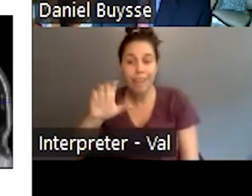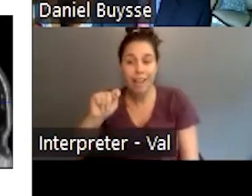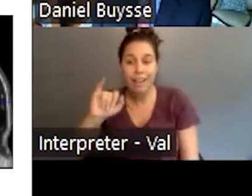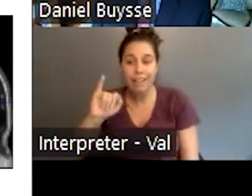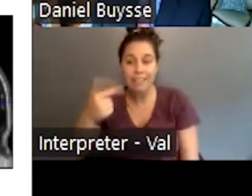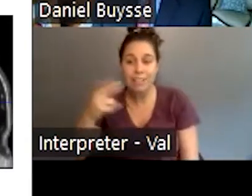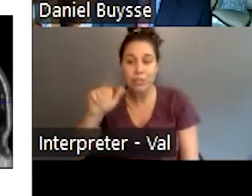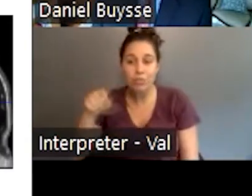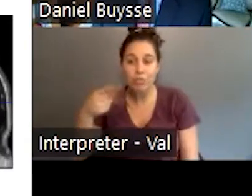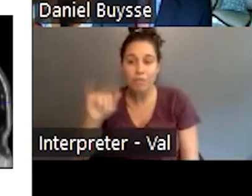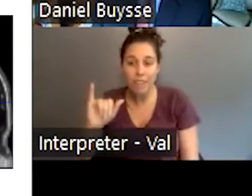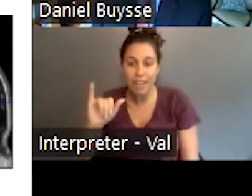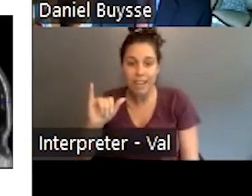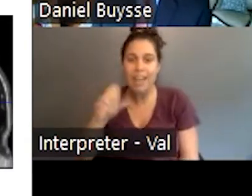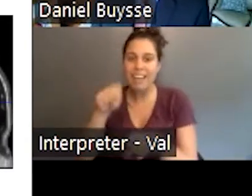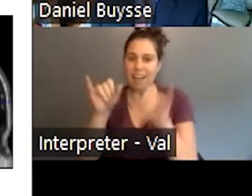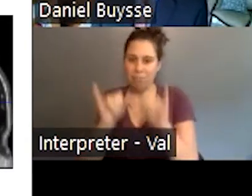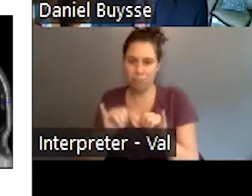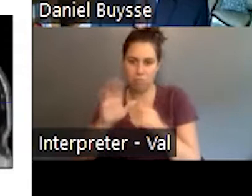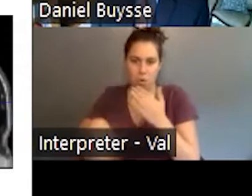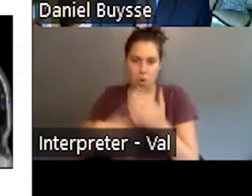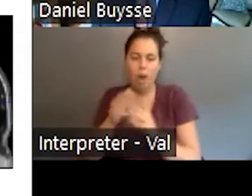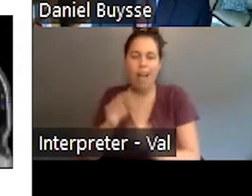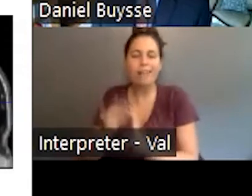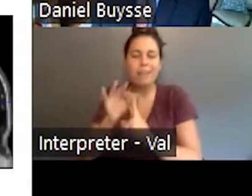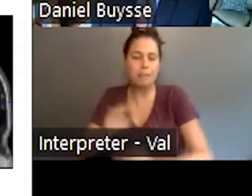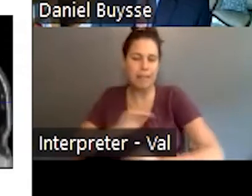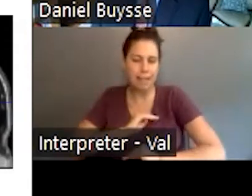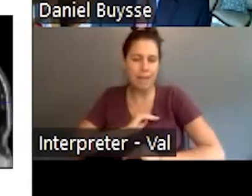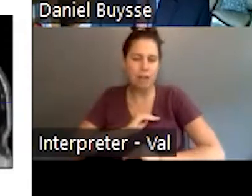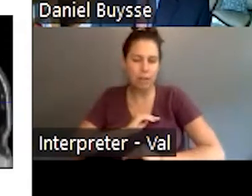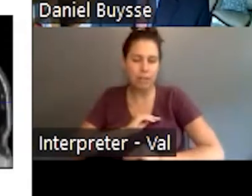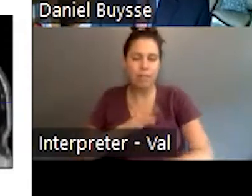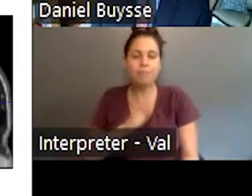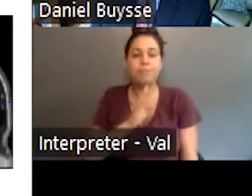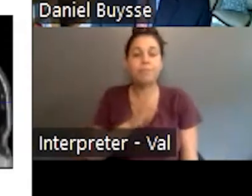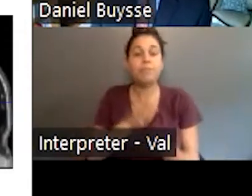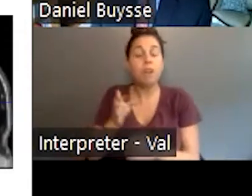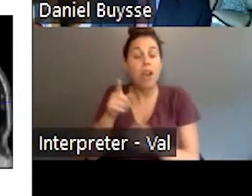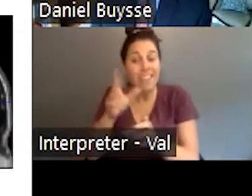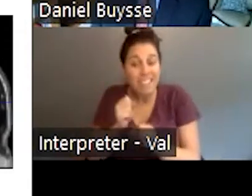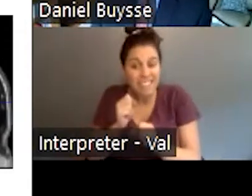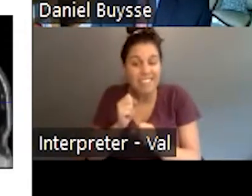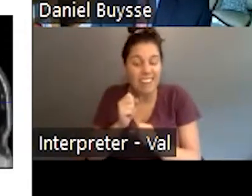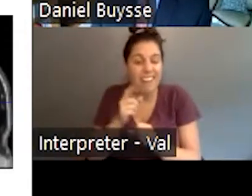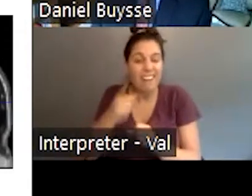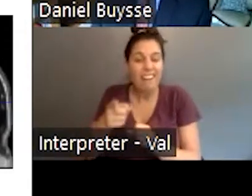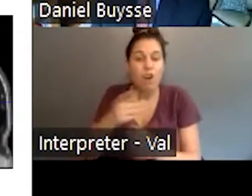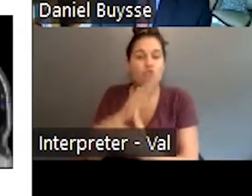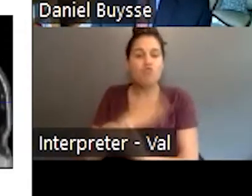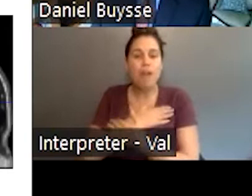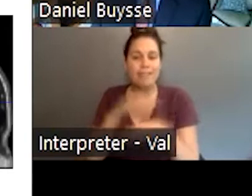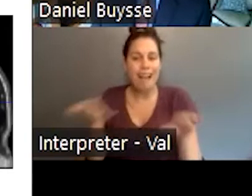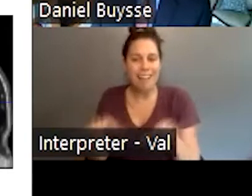all of these dimensions except the satisfaction or quality one, but you can also get rest activity rhythms, which is a novel dimension that can't